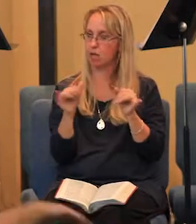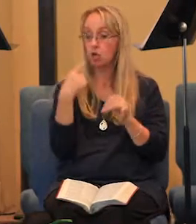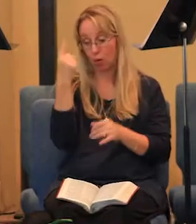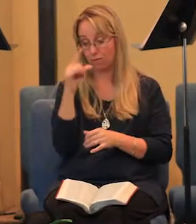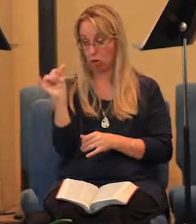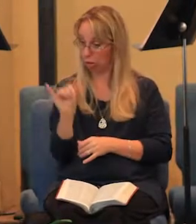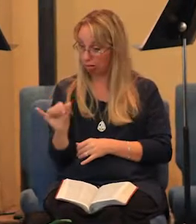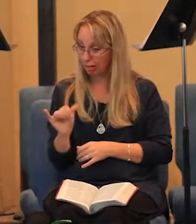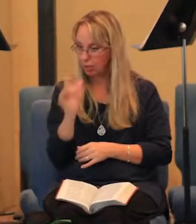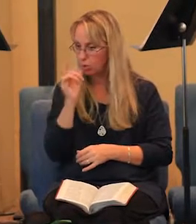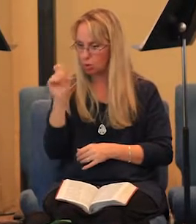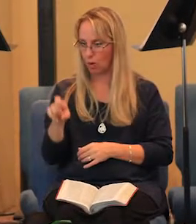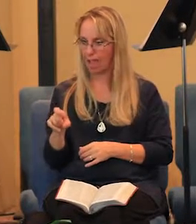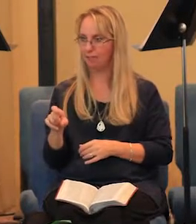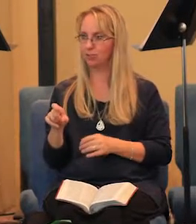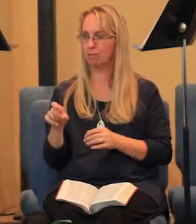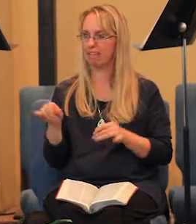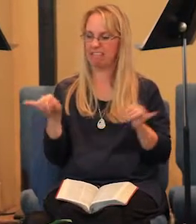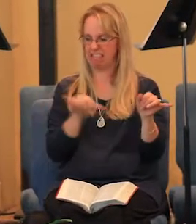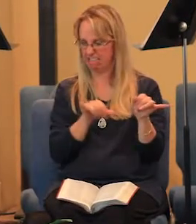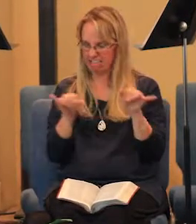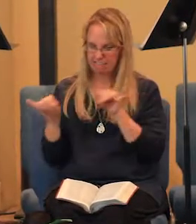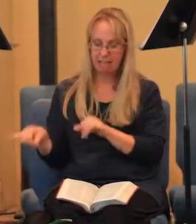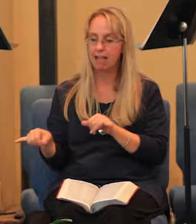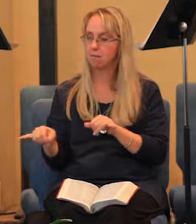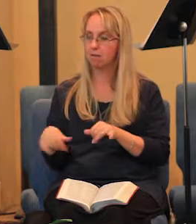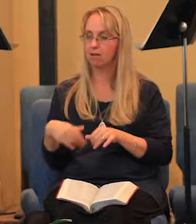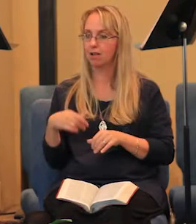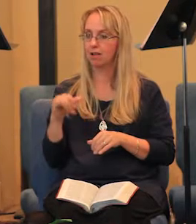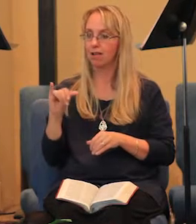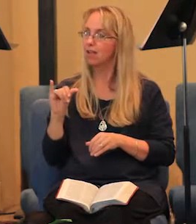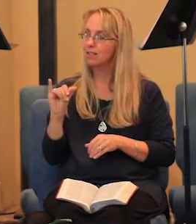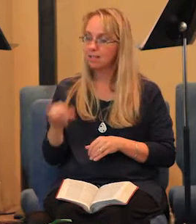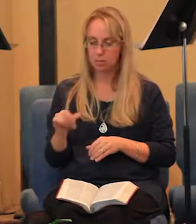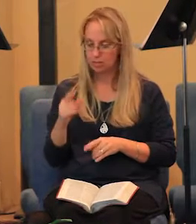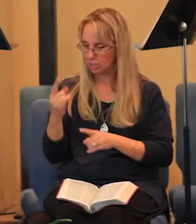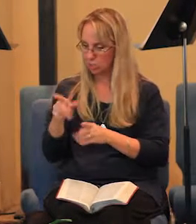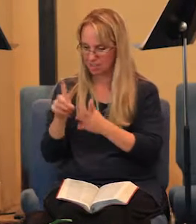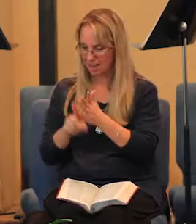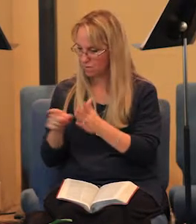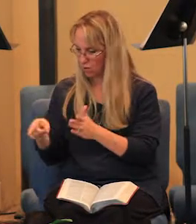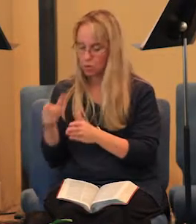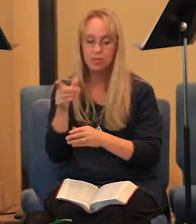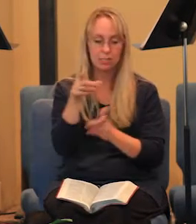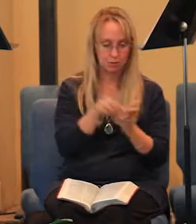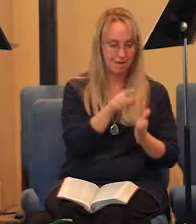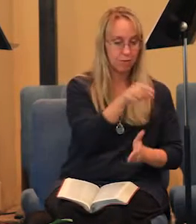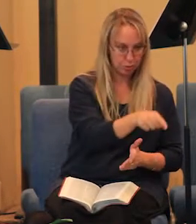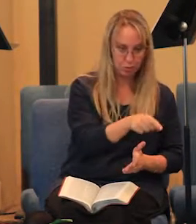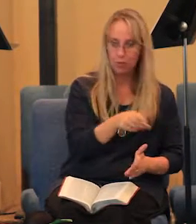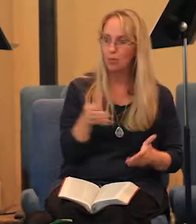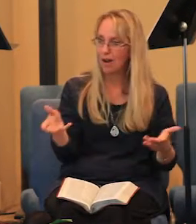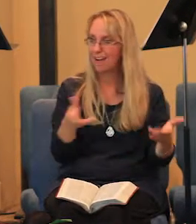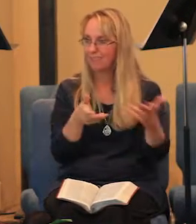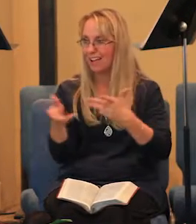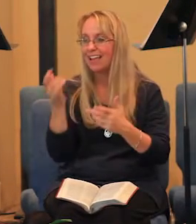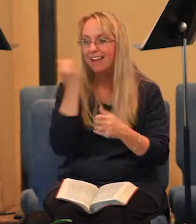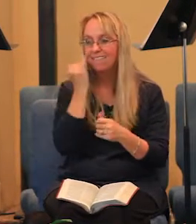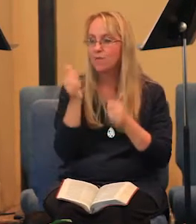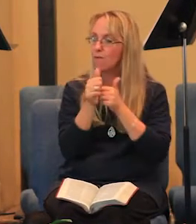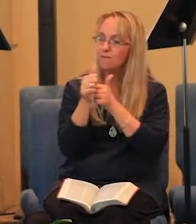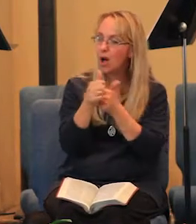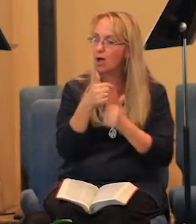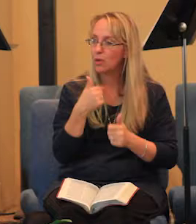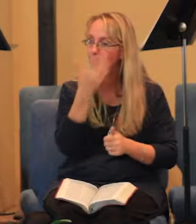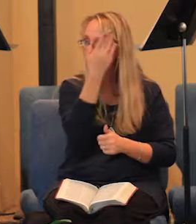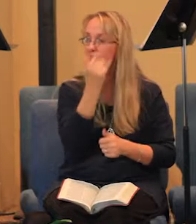but you don't have to take this one. This one's not designed for you. This one is. And if you'll follow me, you'll